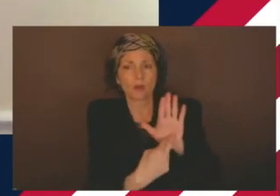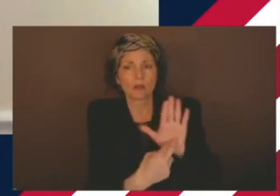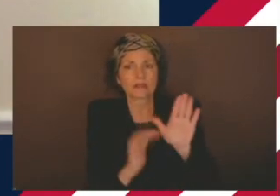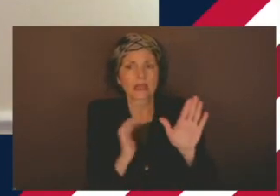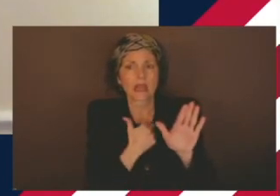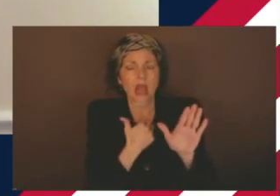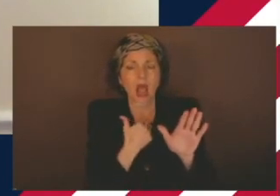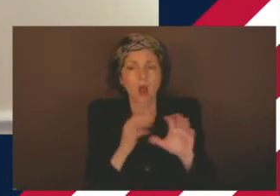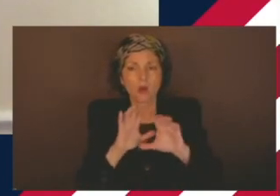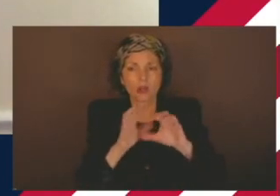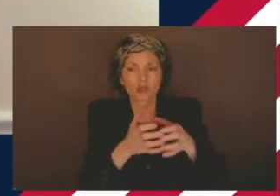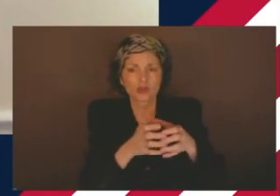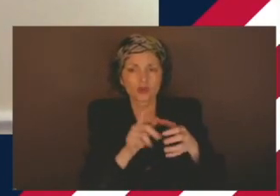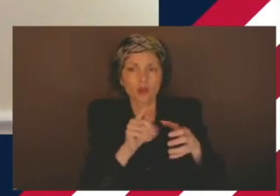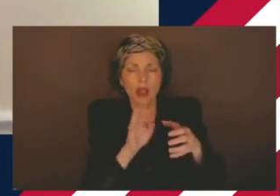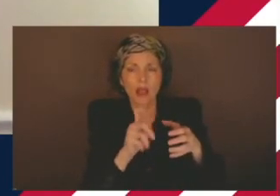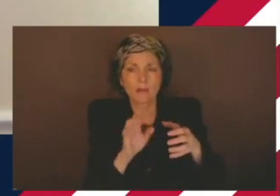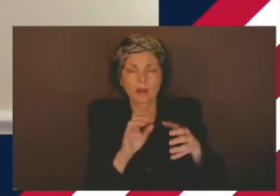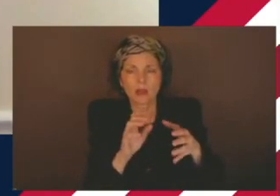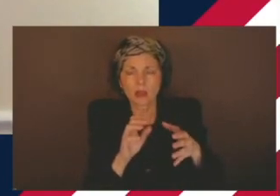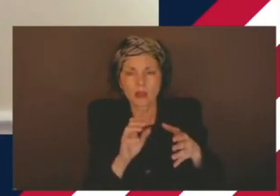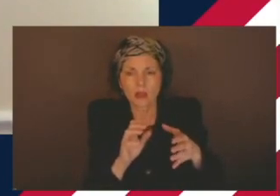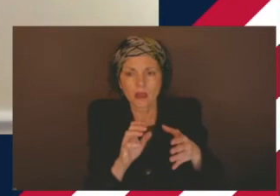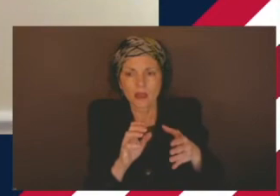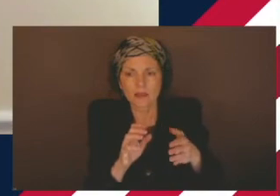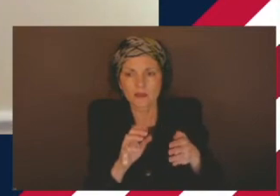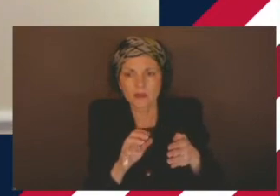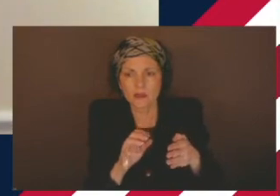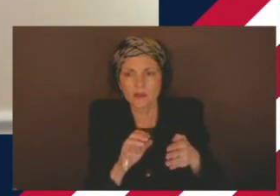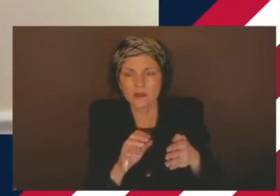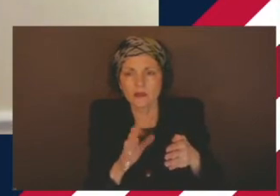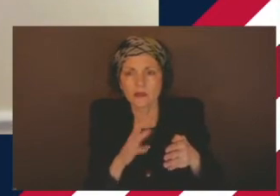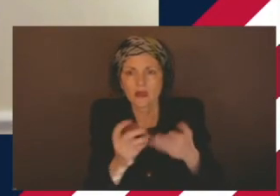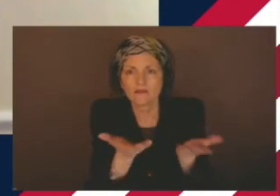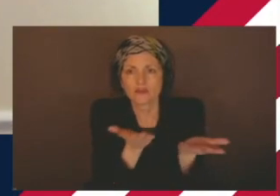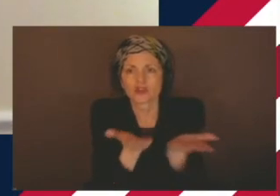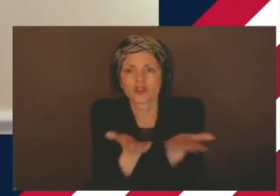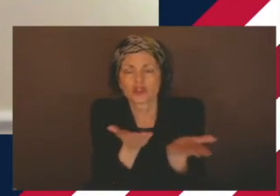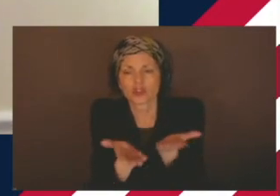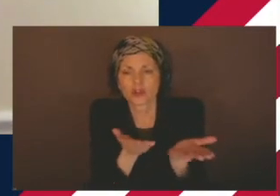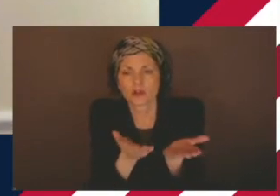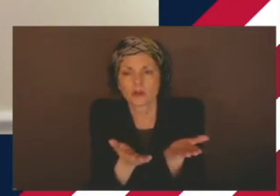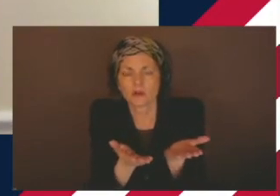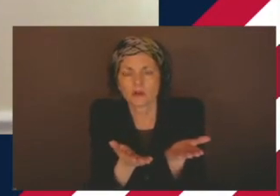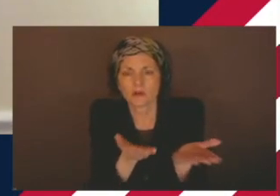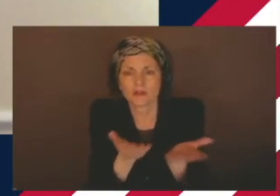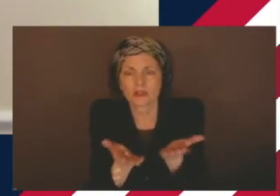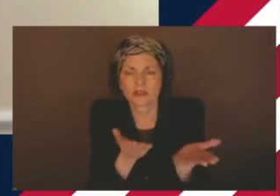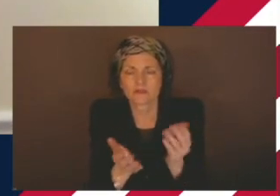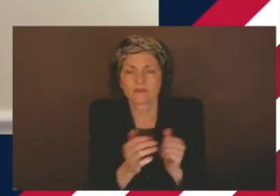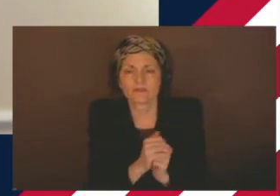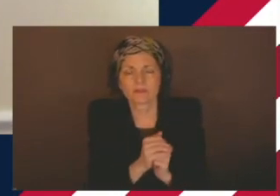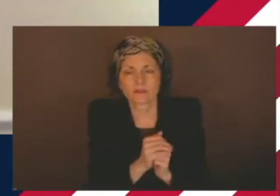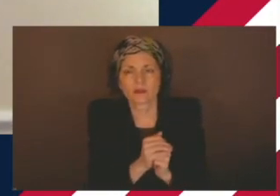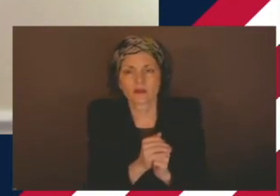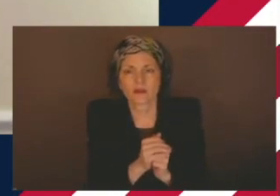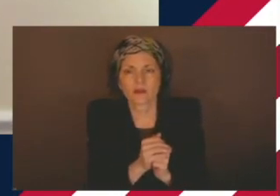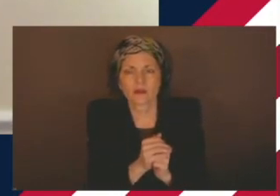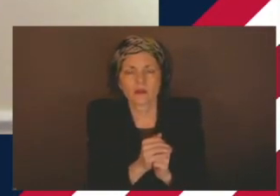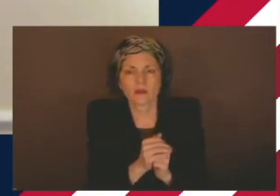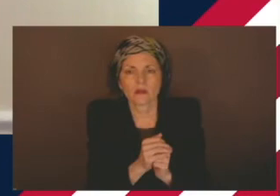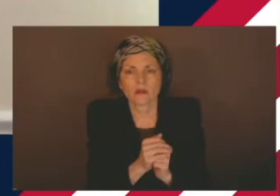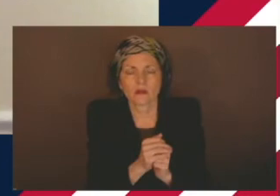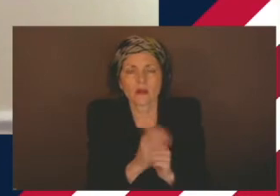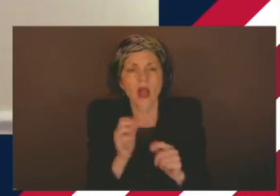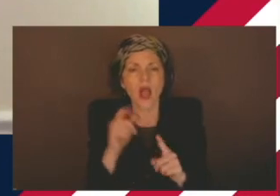Service officer. Wherever I served, from Damascus to New Delhi, I heard a common refrain. The fact